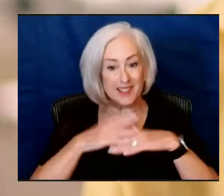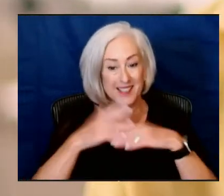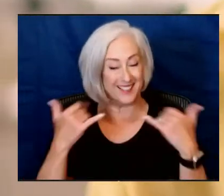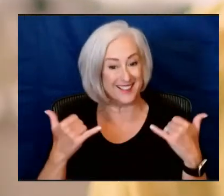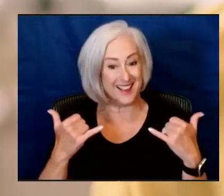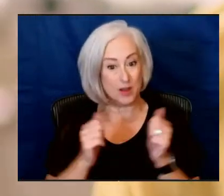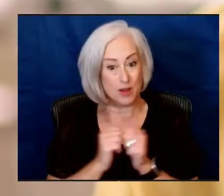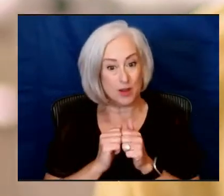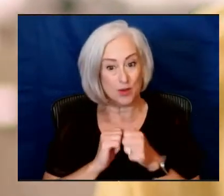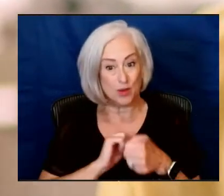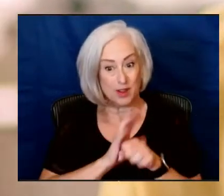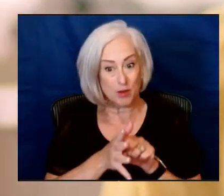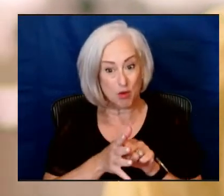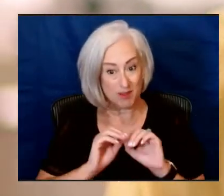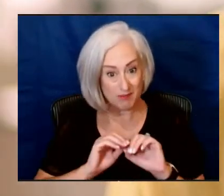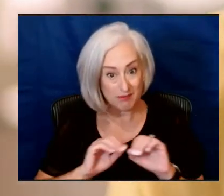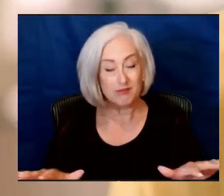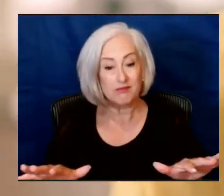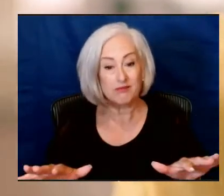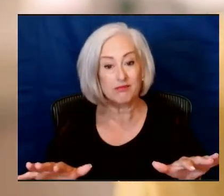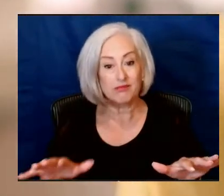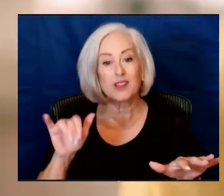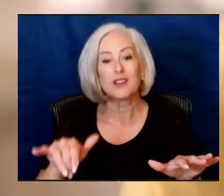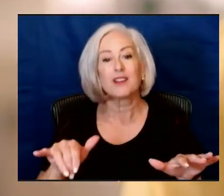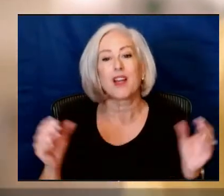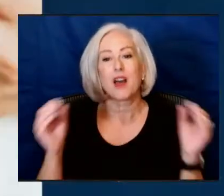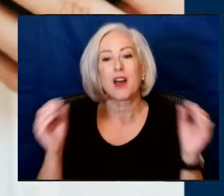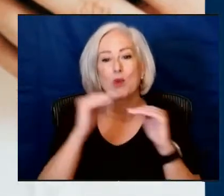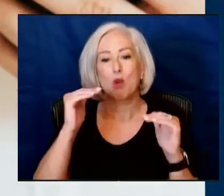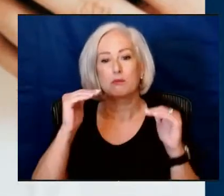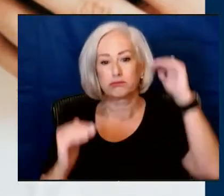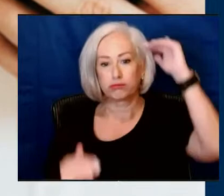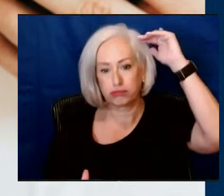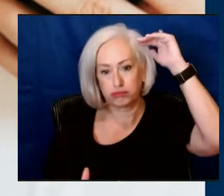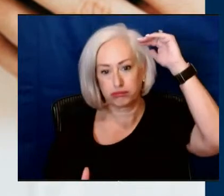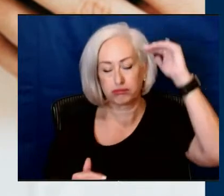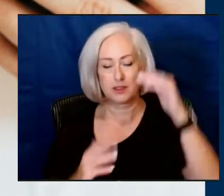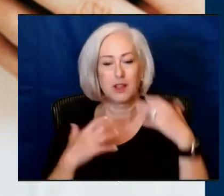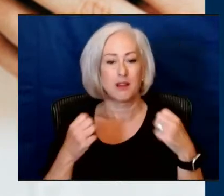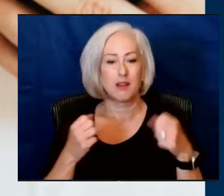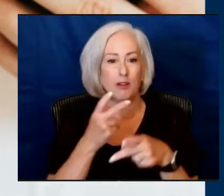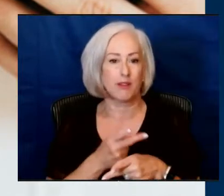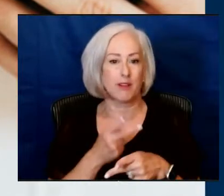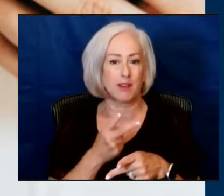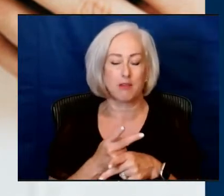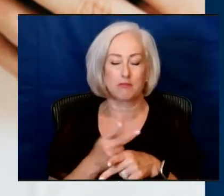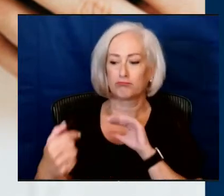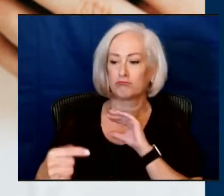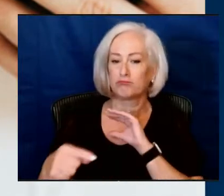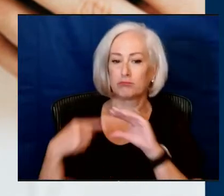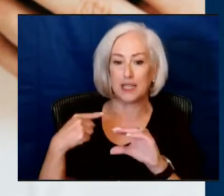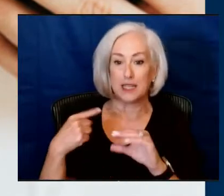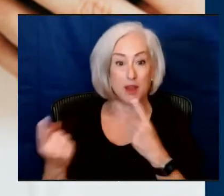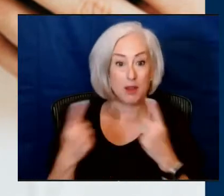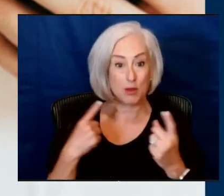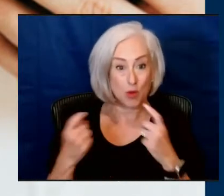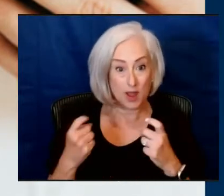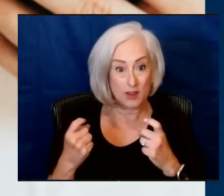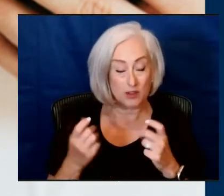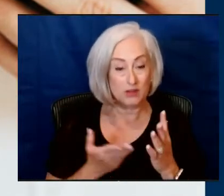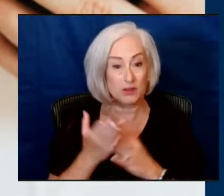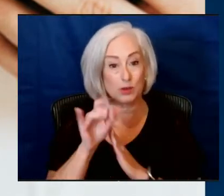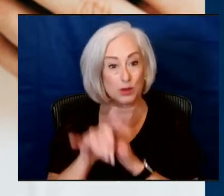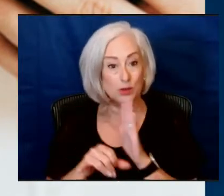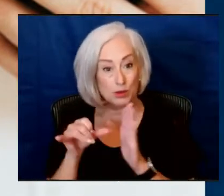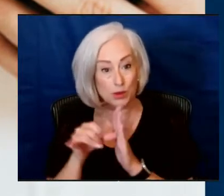on today's Open Mics. Get your questions sent in to us on YouTube, Facebook, and the Medical News Network. You'll